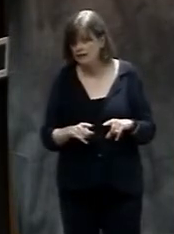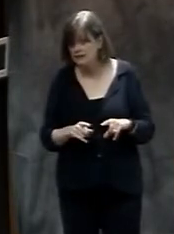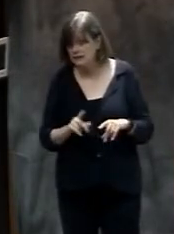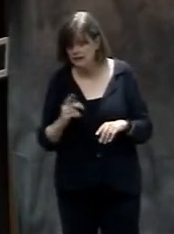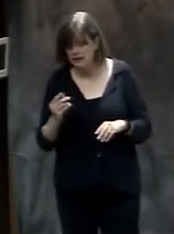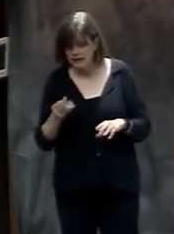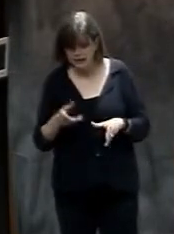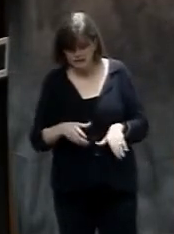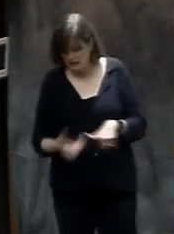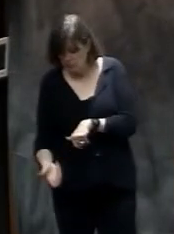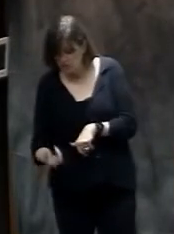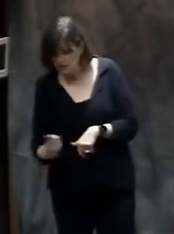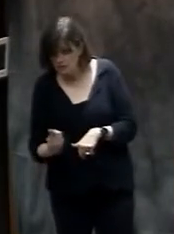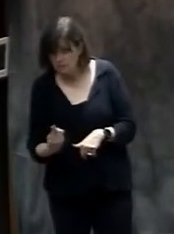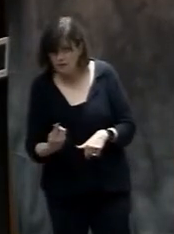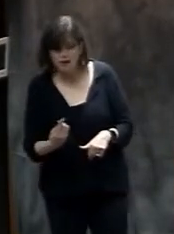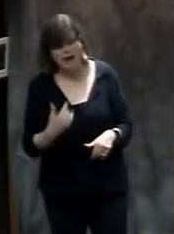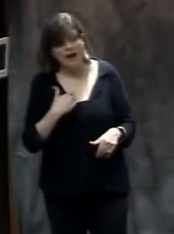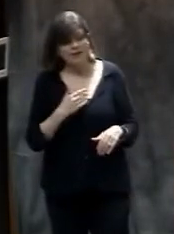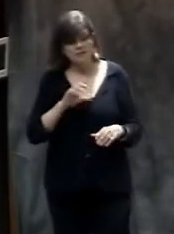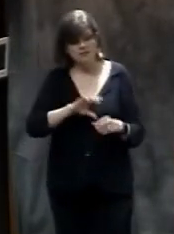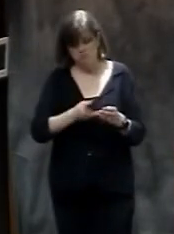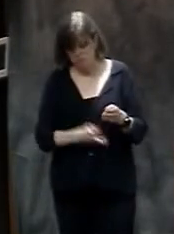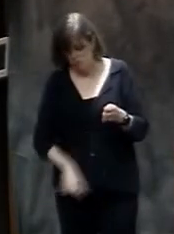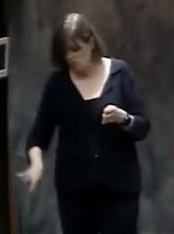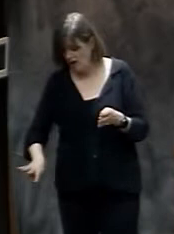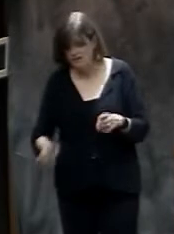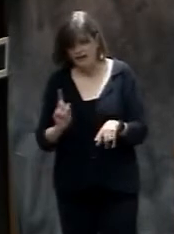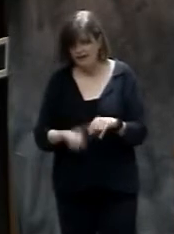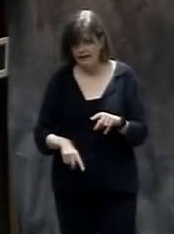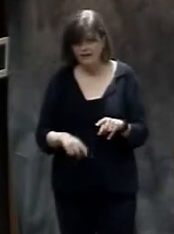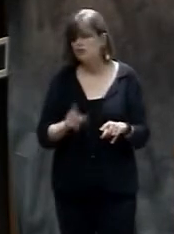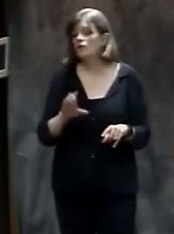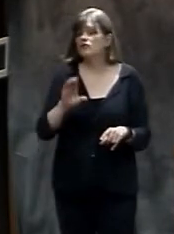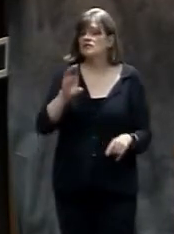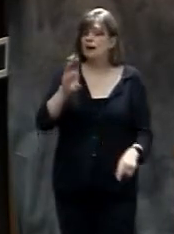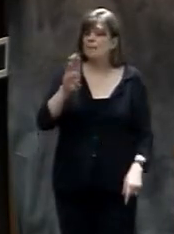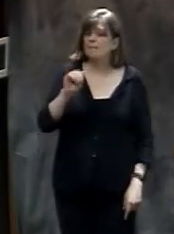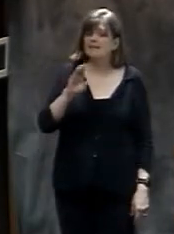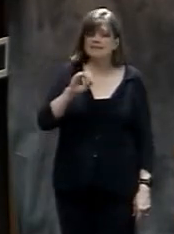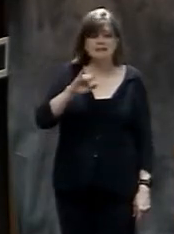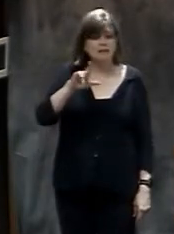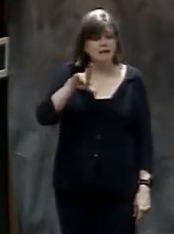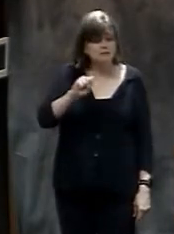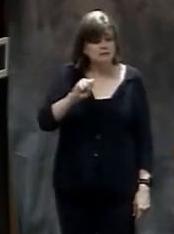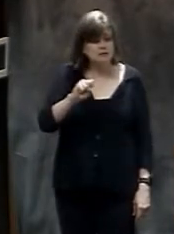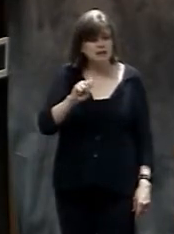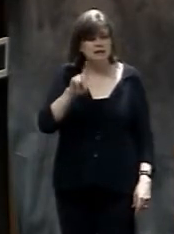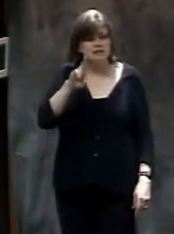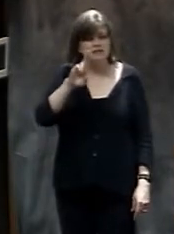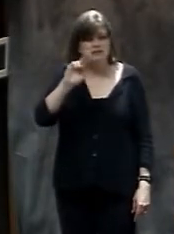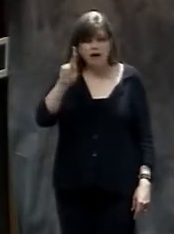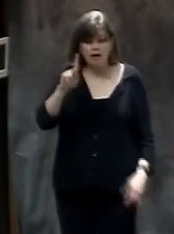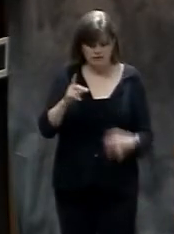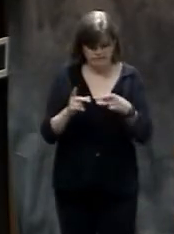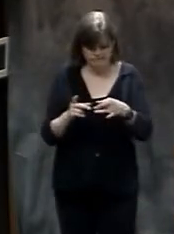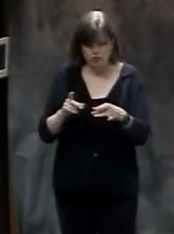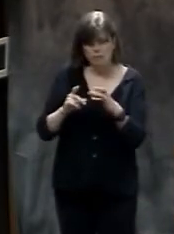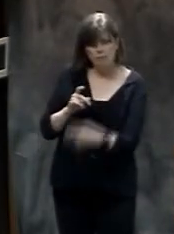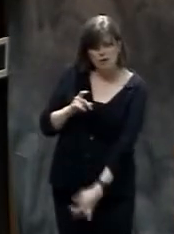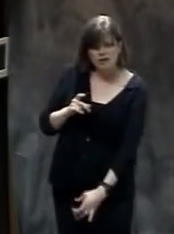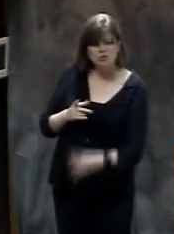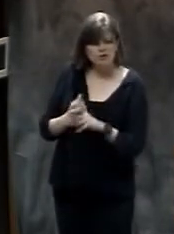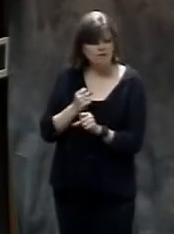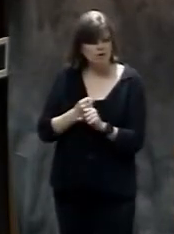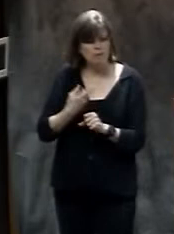put in this bacillus dunk that you can get at Home Depot. It will kill only mosquito larvae. It won't kill anything